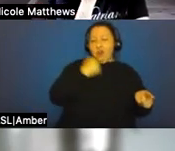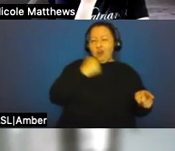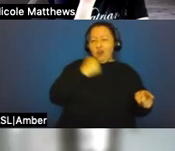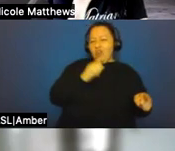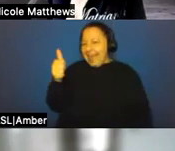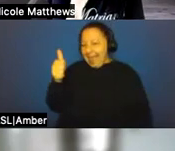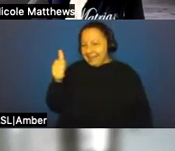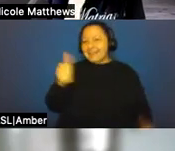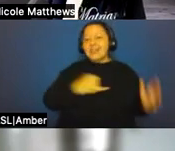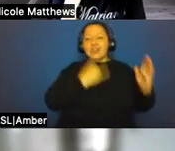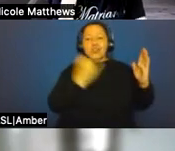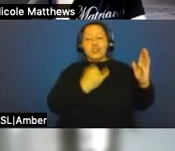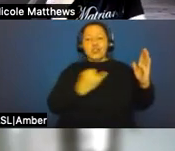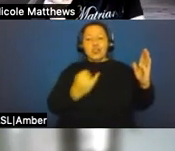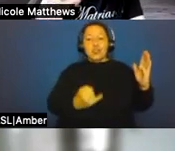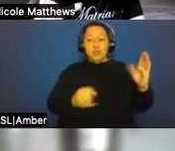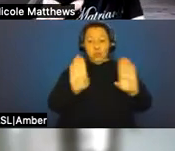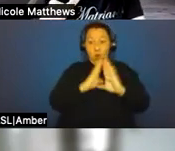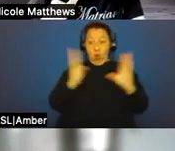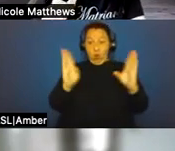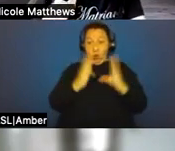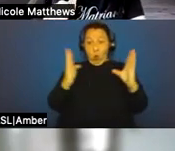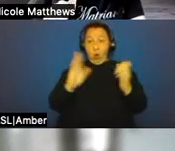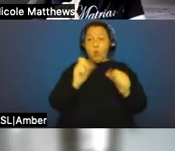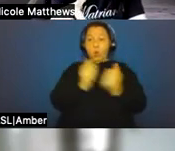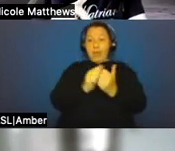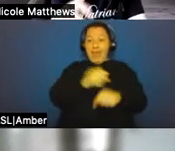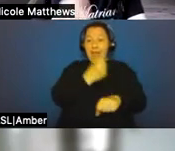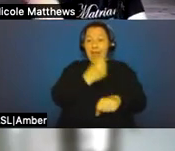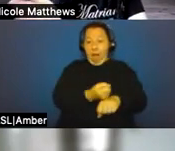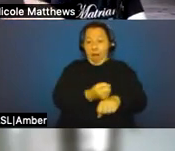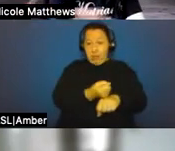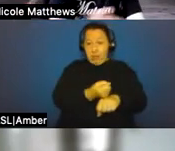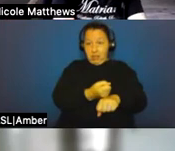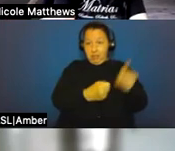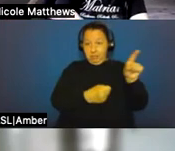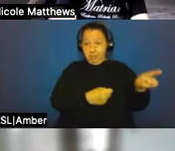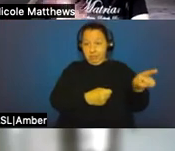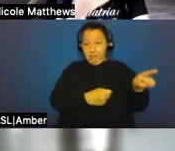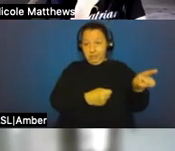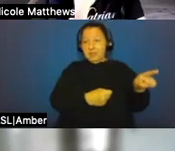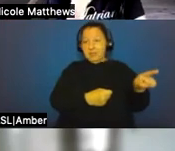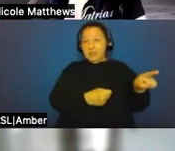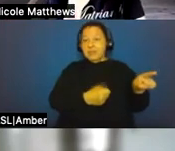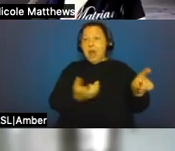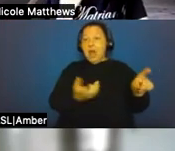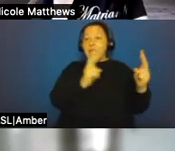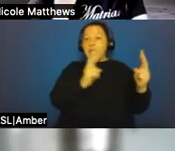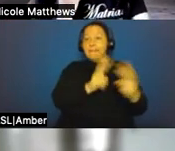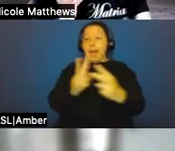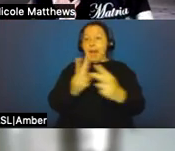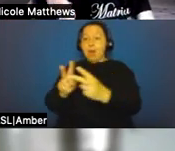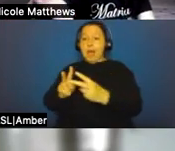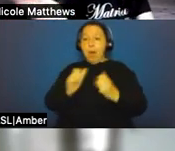drew a door with a lock on it. And, you know, they partnered them up with other kids and